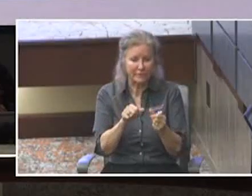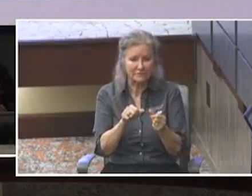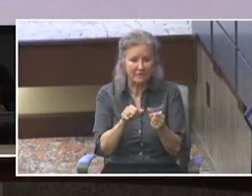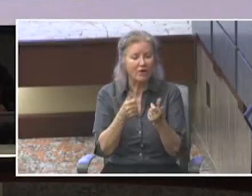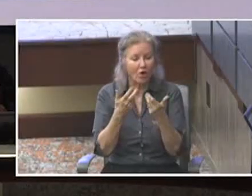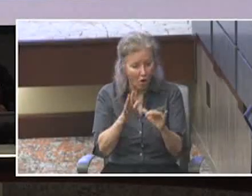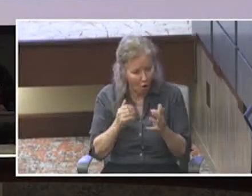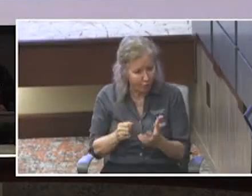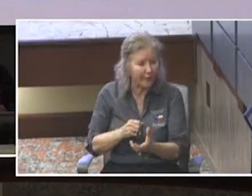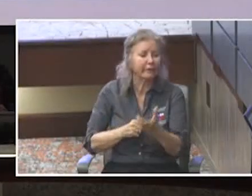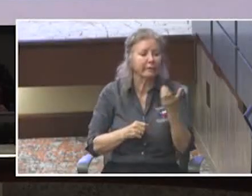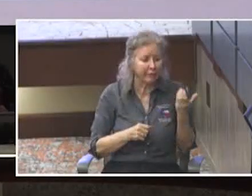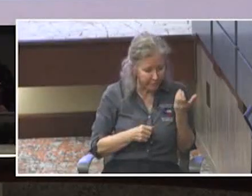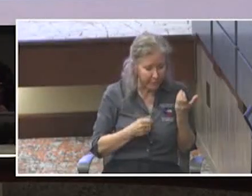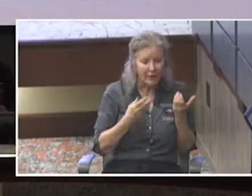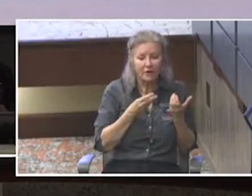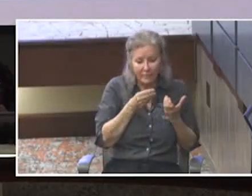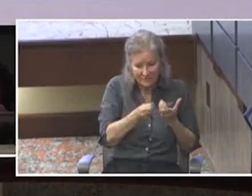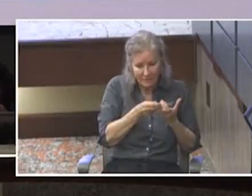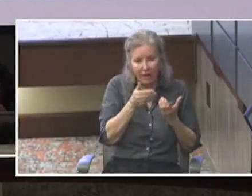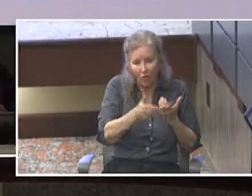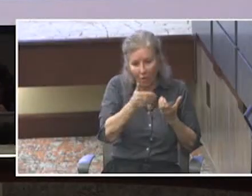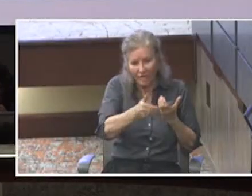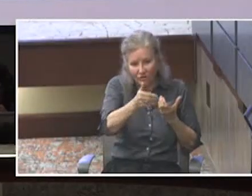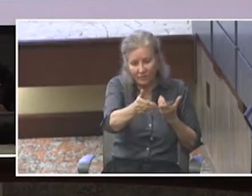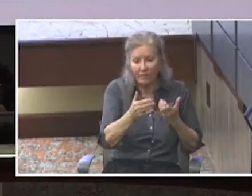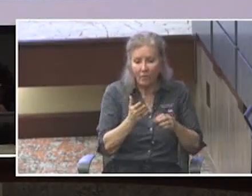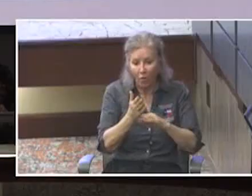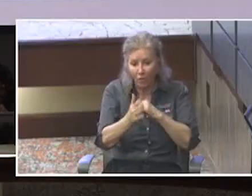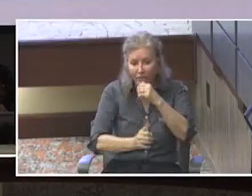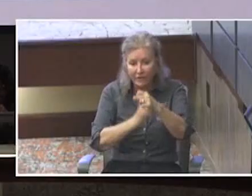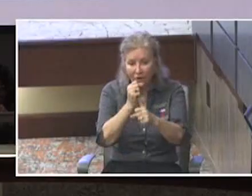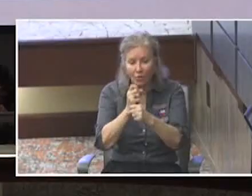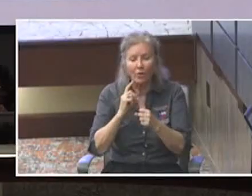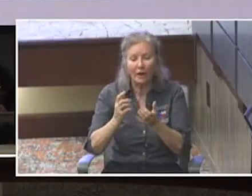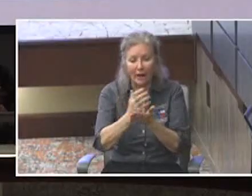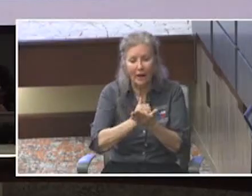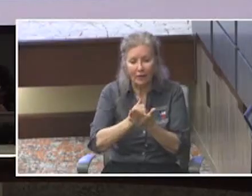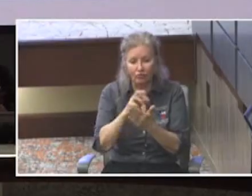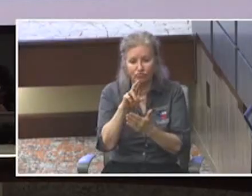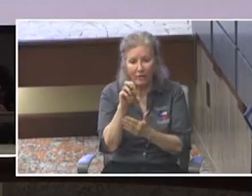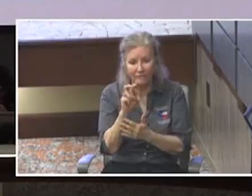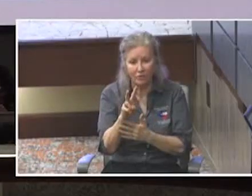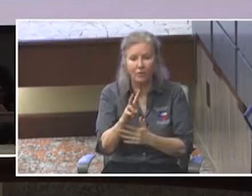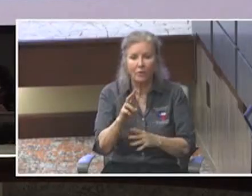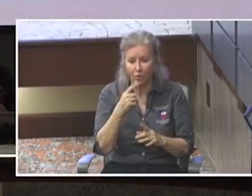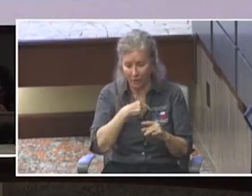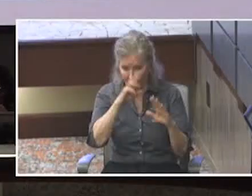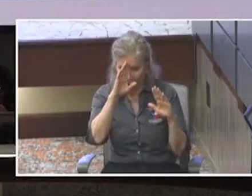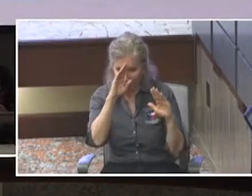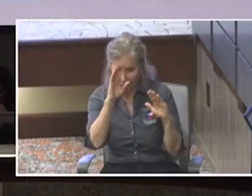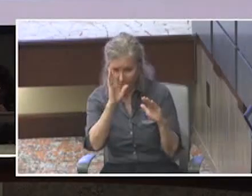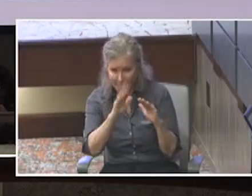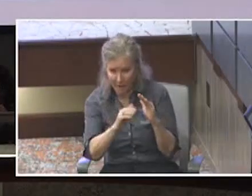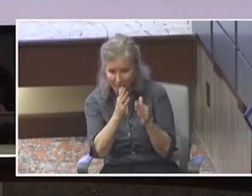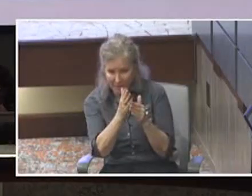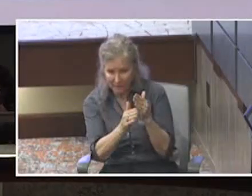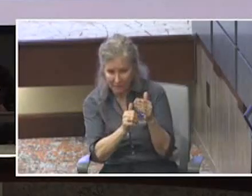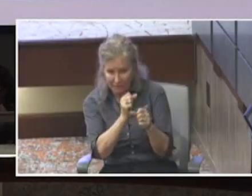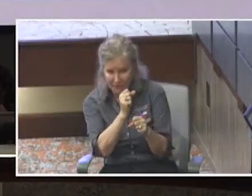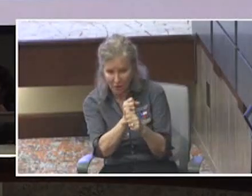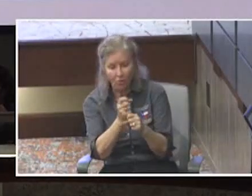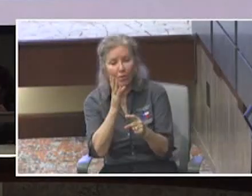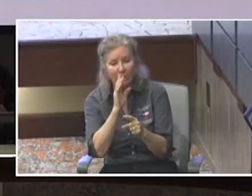spent over time, and over the year, we're going to be collecting our revenues, so we anticipate that by the end of the year, we're going to be back there